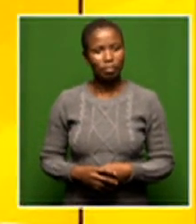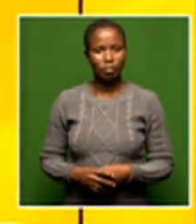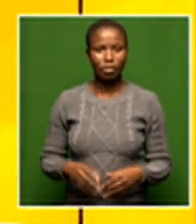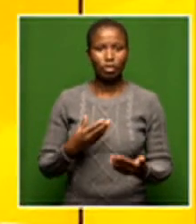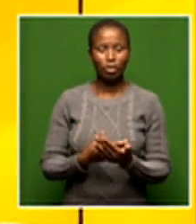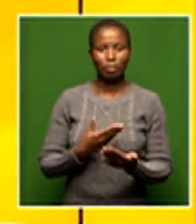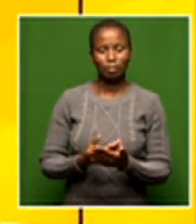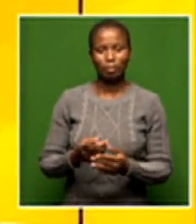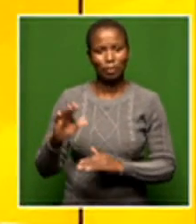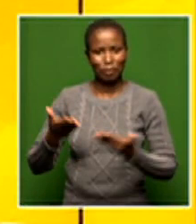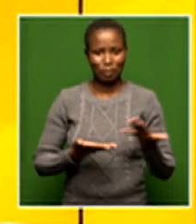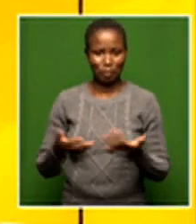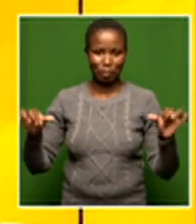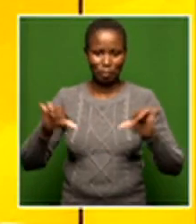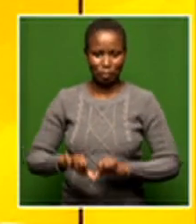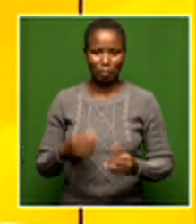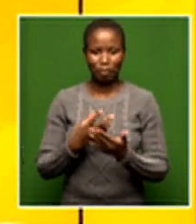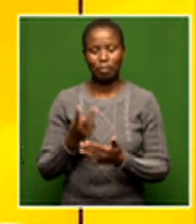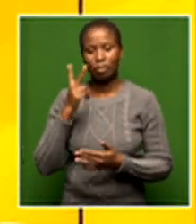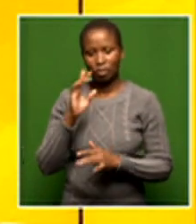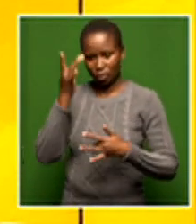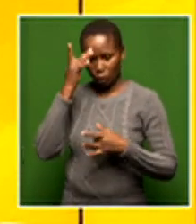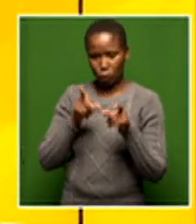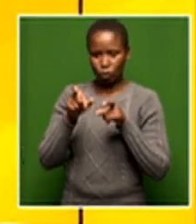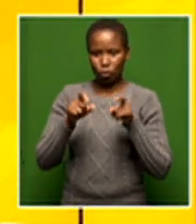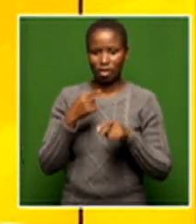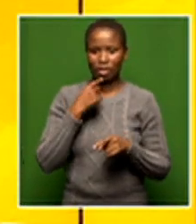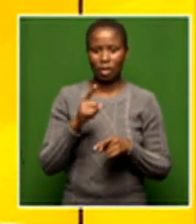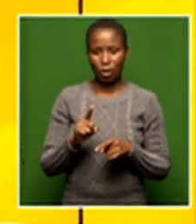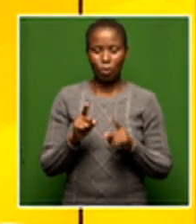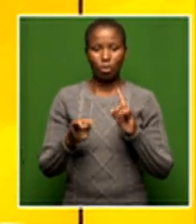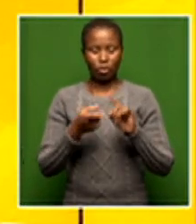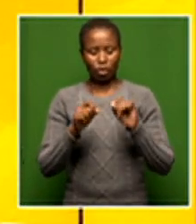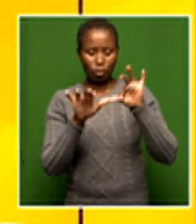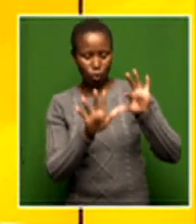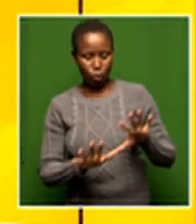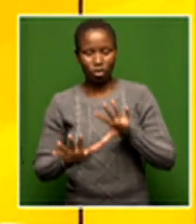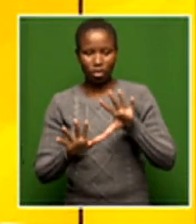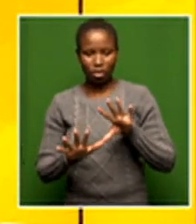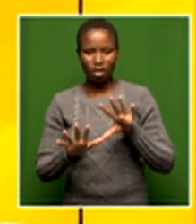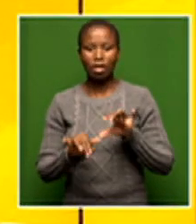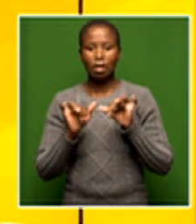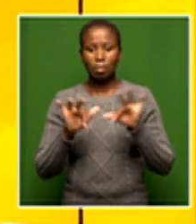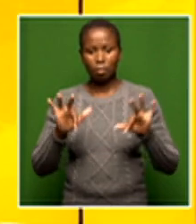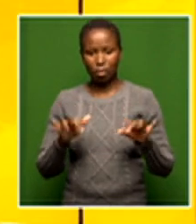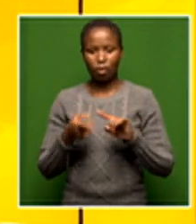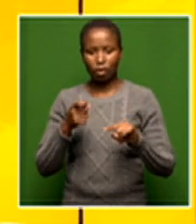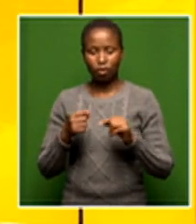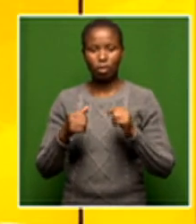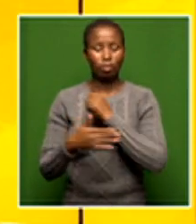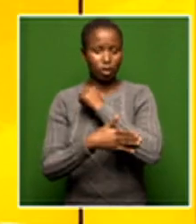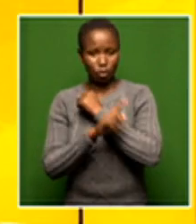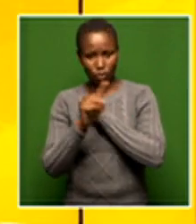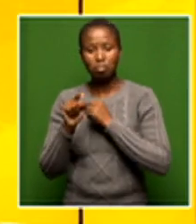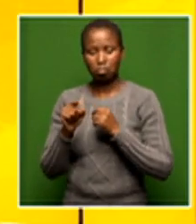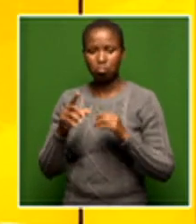And welcome back. Now, the Africa Centers for Disease Control say that across the continent, 2/3 of citizens have expressed willingness to